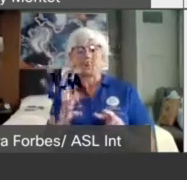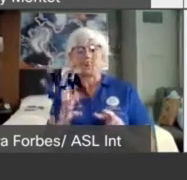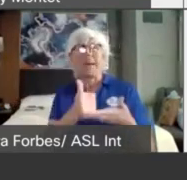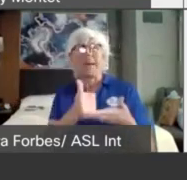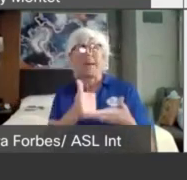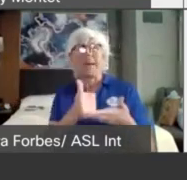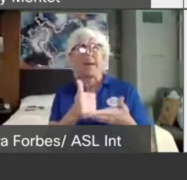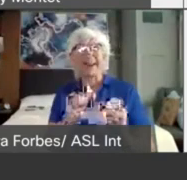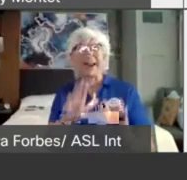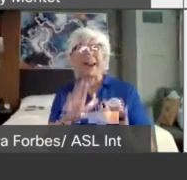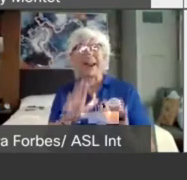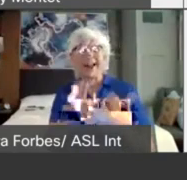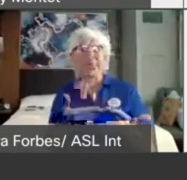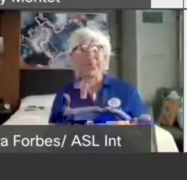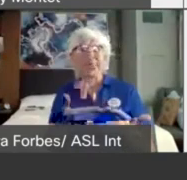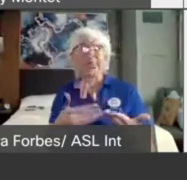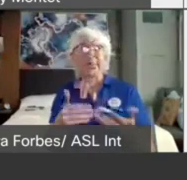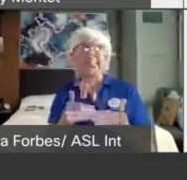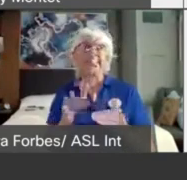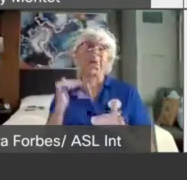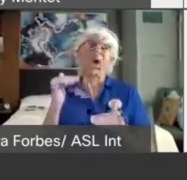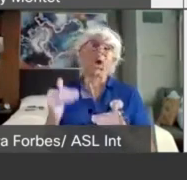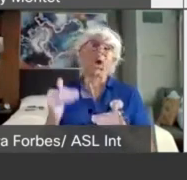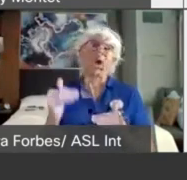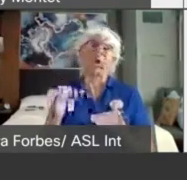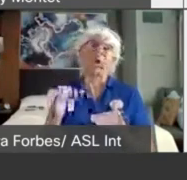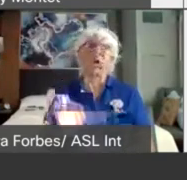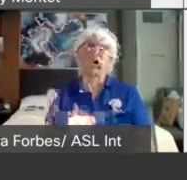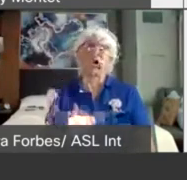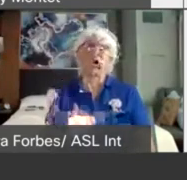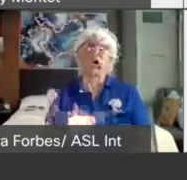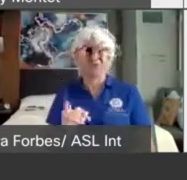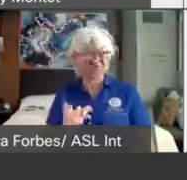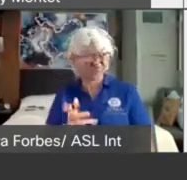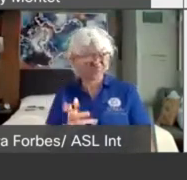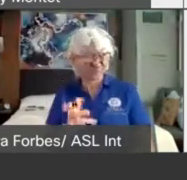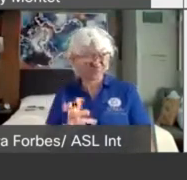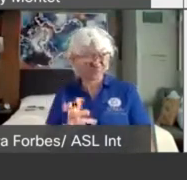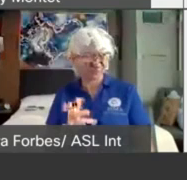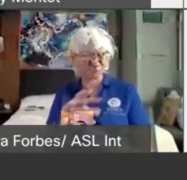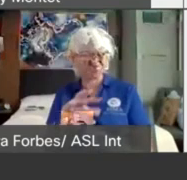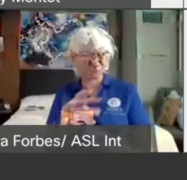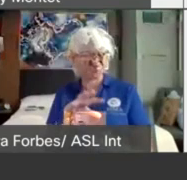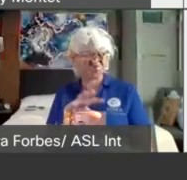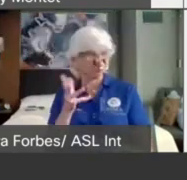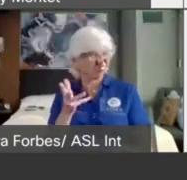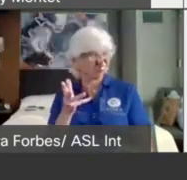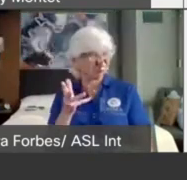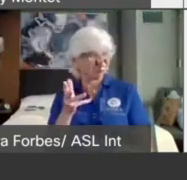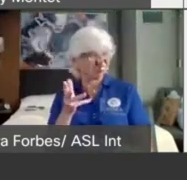for disaster related purposes. Did I muddy the water? I'm afraid. You're right. It was